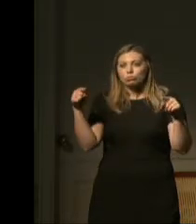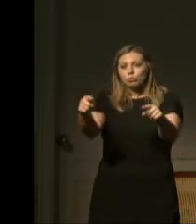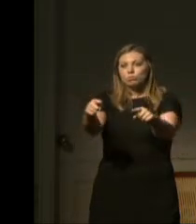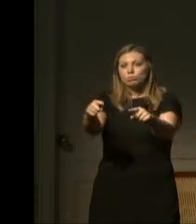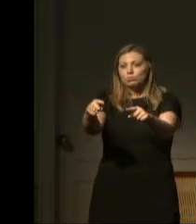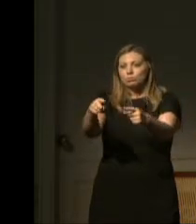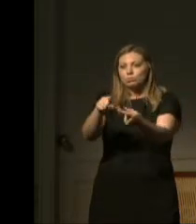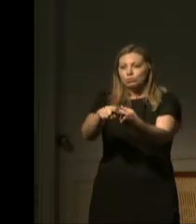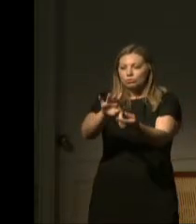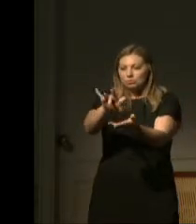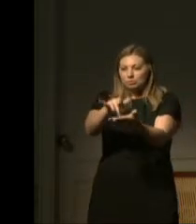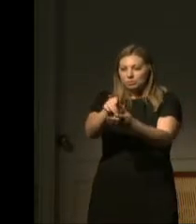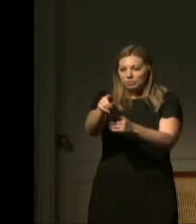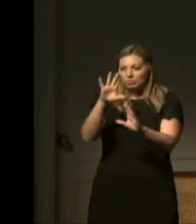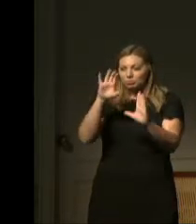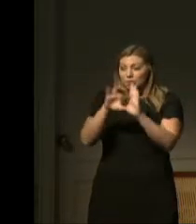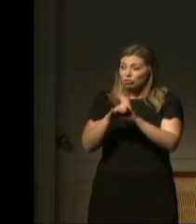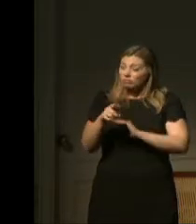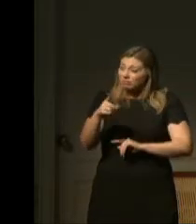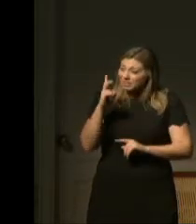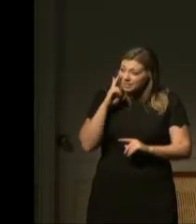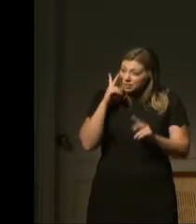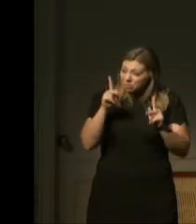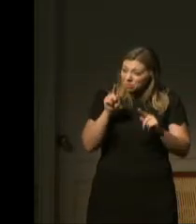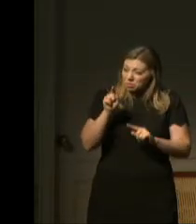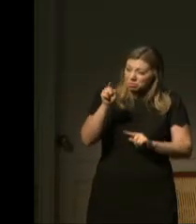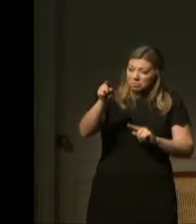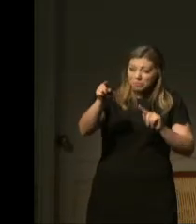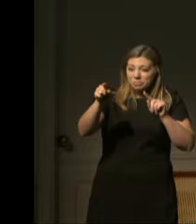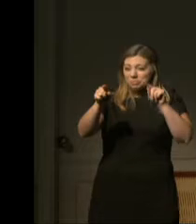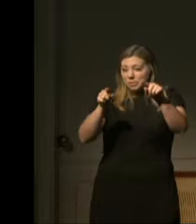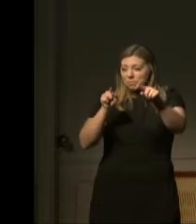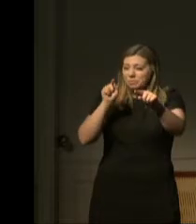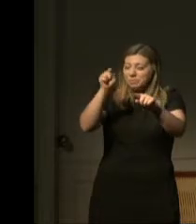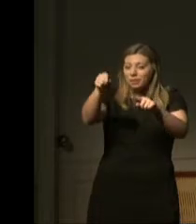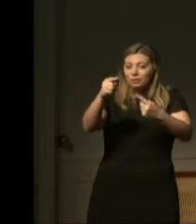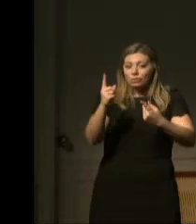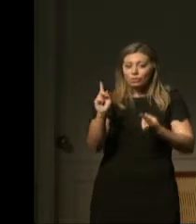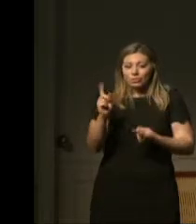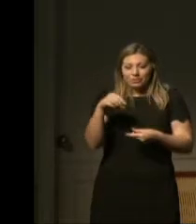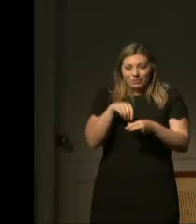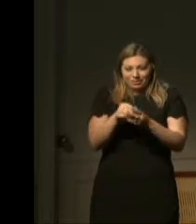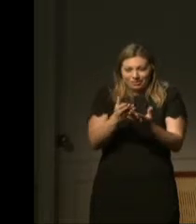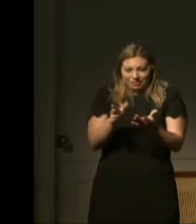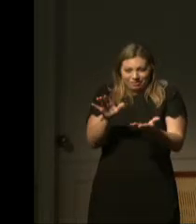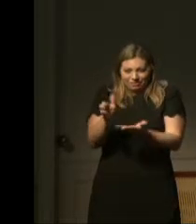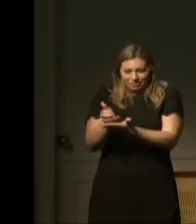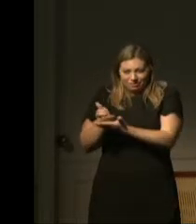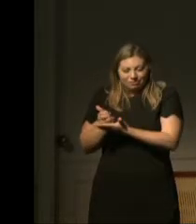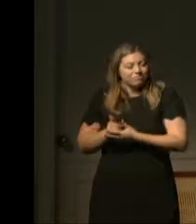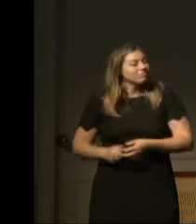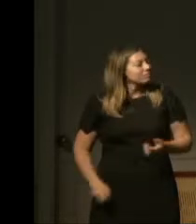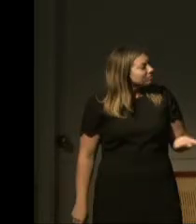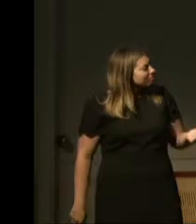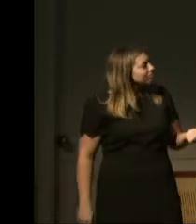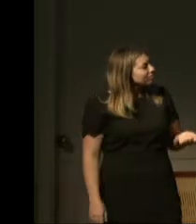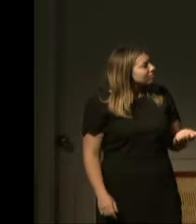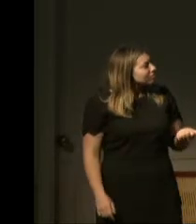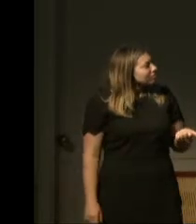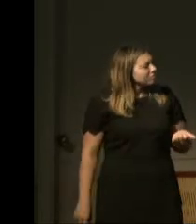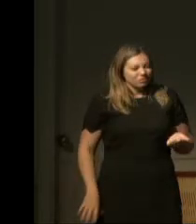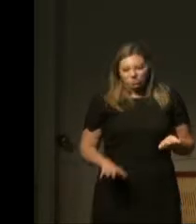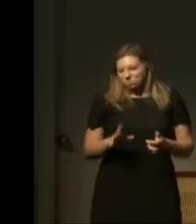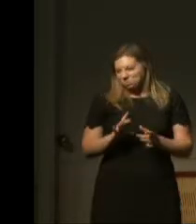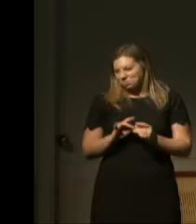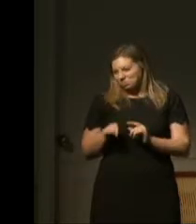center of the picture. There are people back there as well, in and amongst the collections. And we'll get back to them